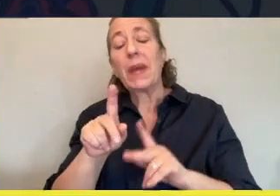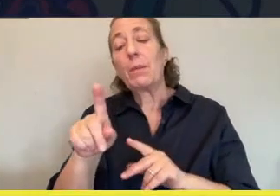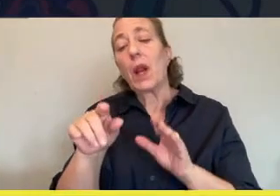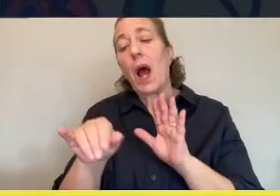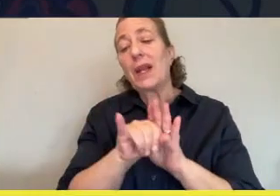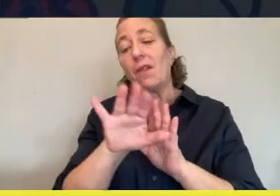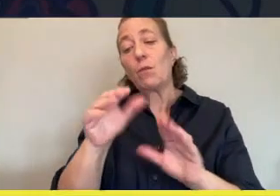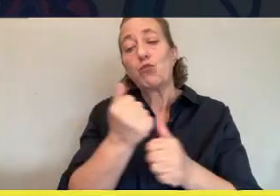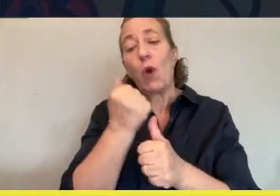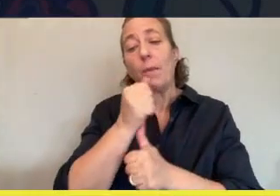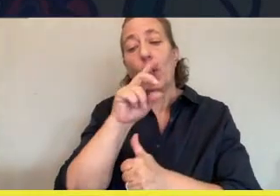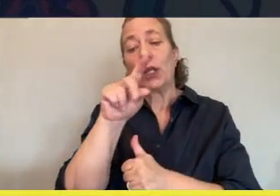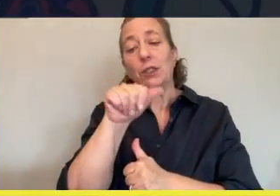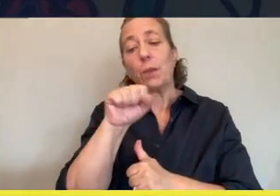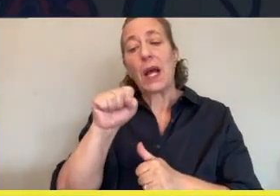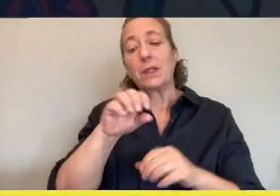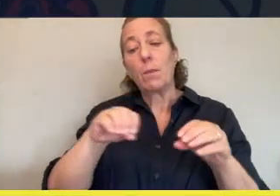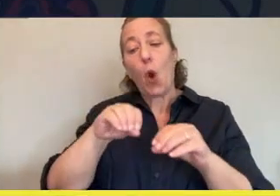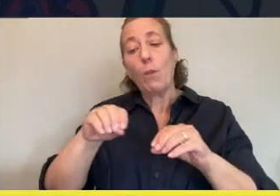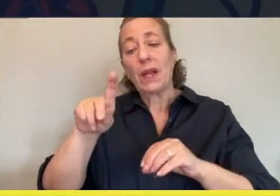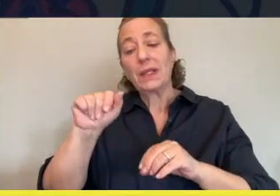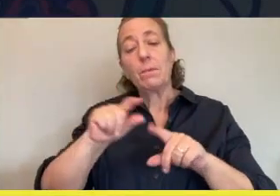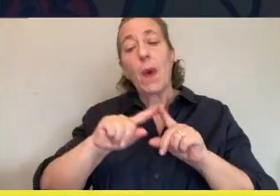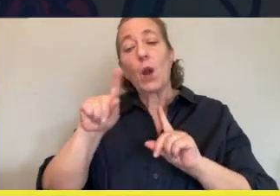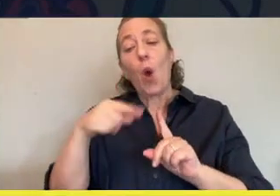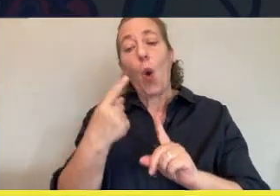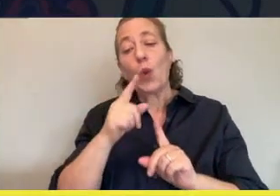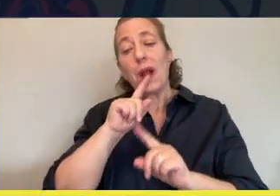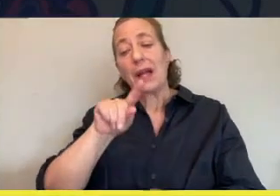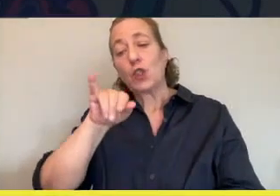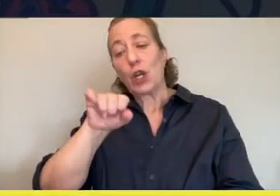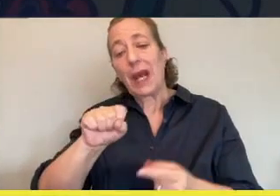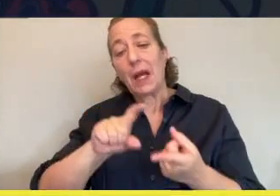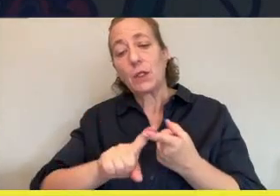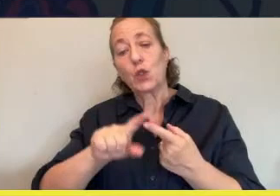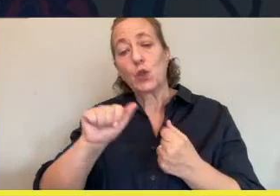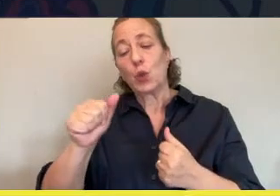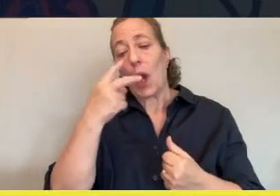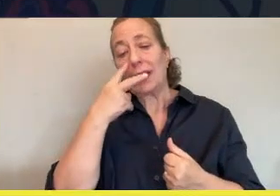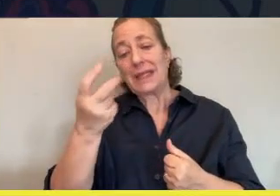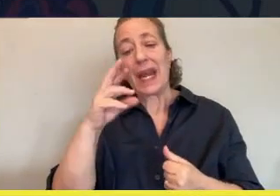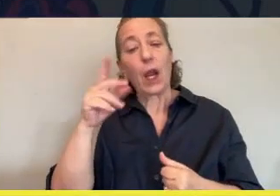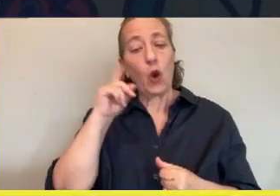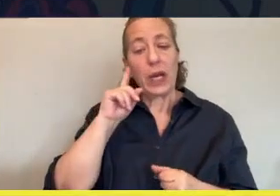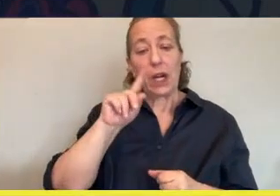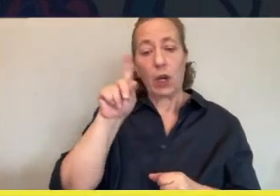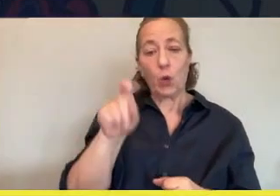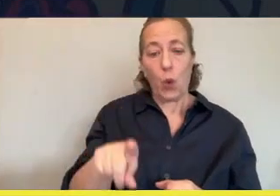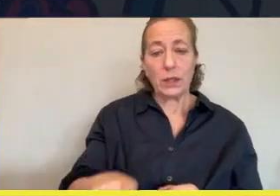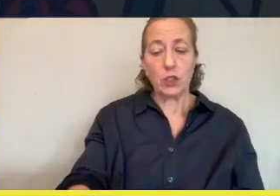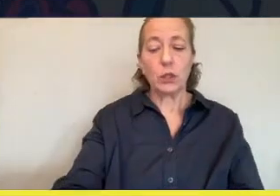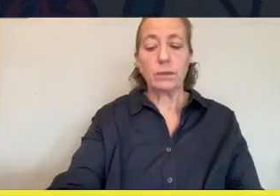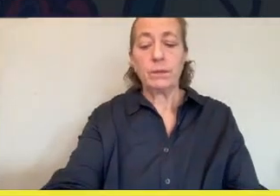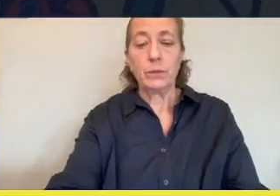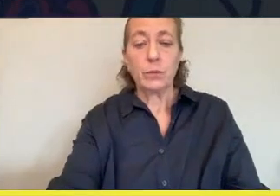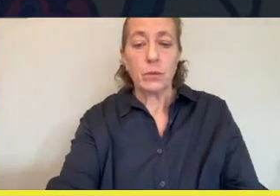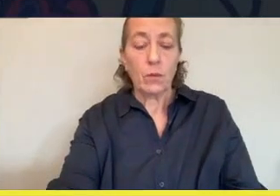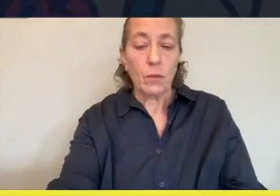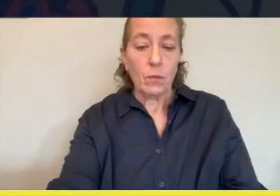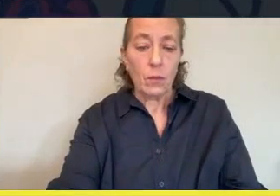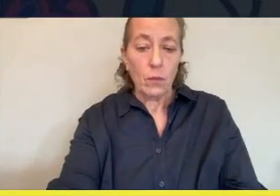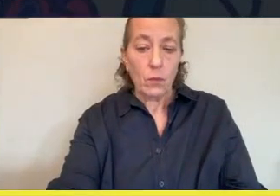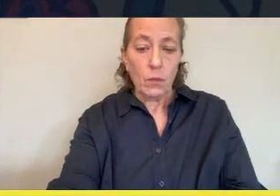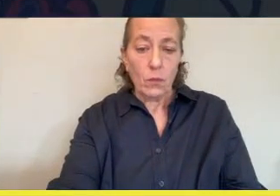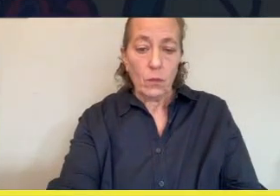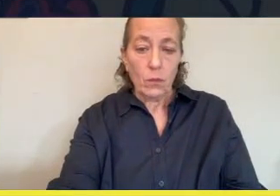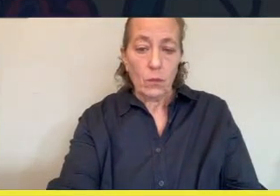disability as a mobility disability, but only answered yes to a seeing or hearing question. So results for